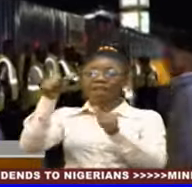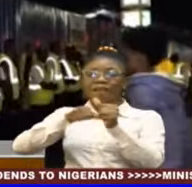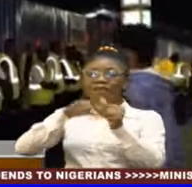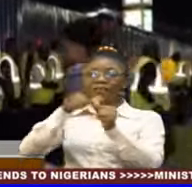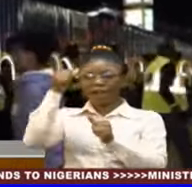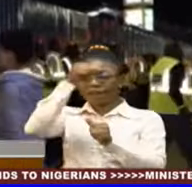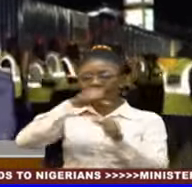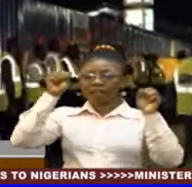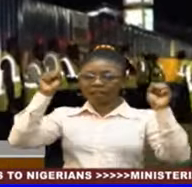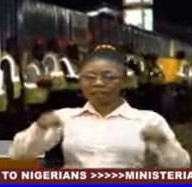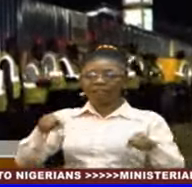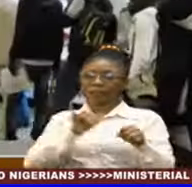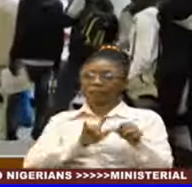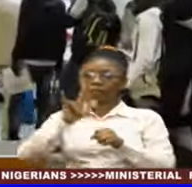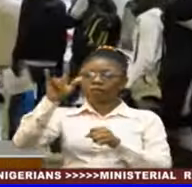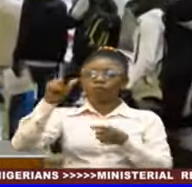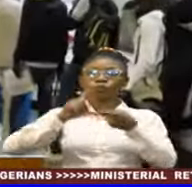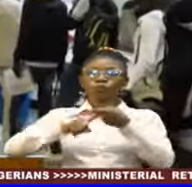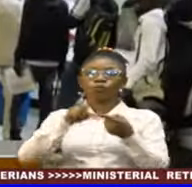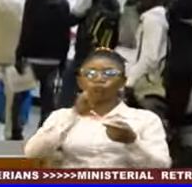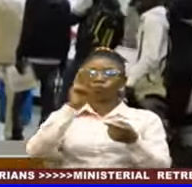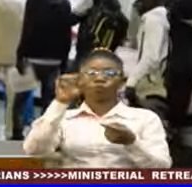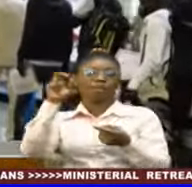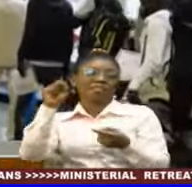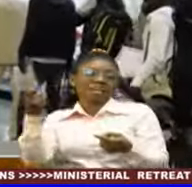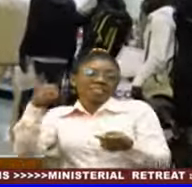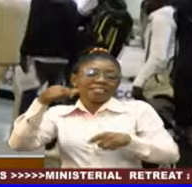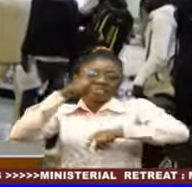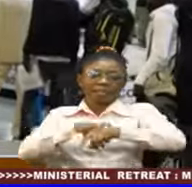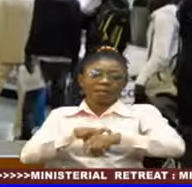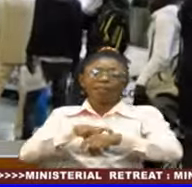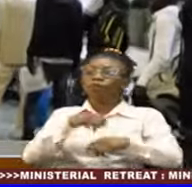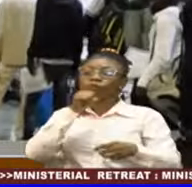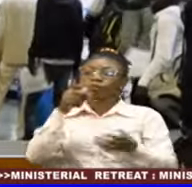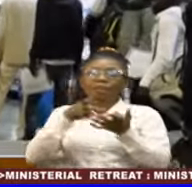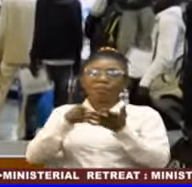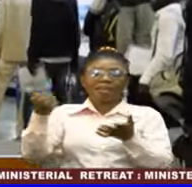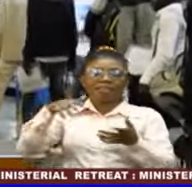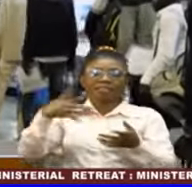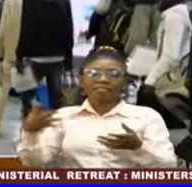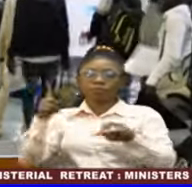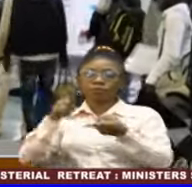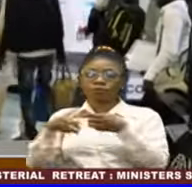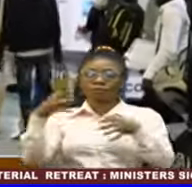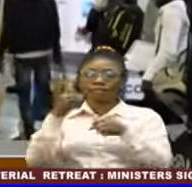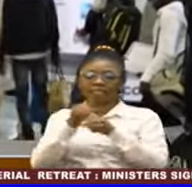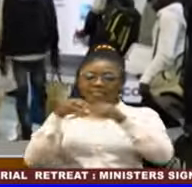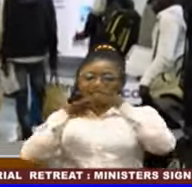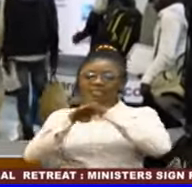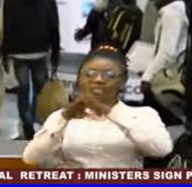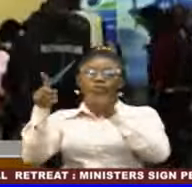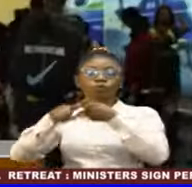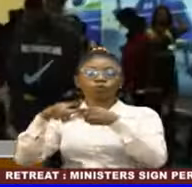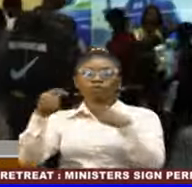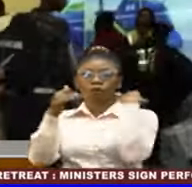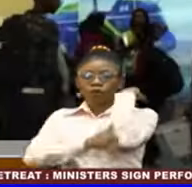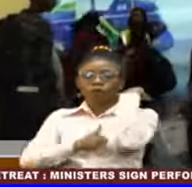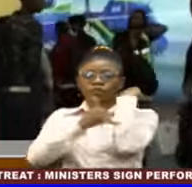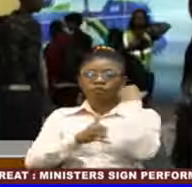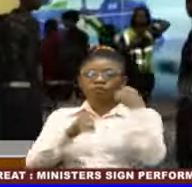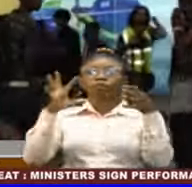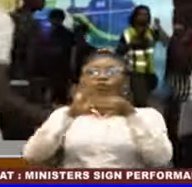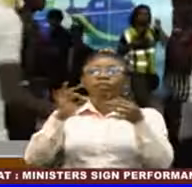Rwanda whenever they wish, and they will not pay a thing to gain entry into the country. He says Africa should